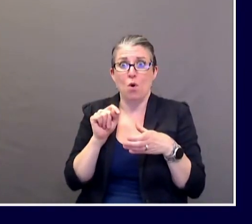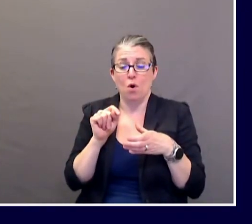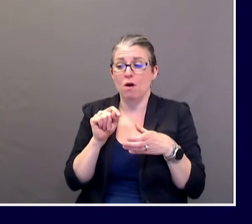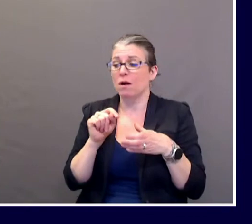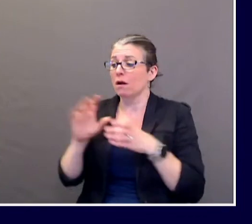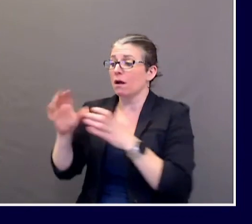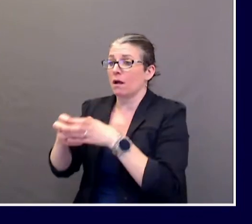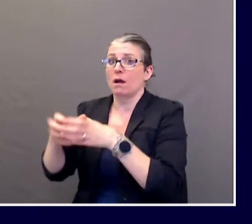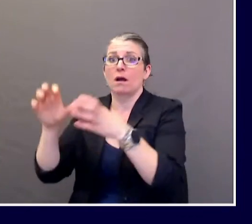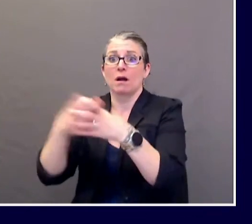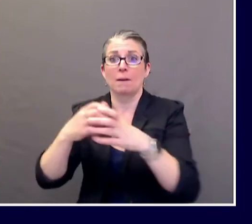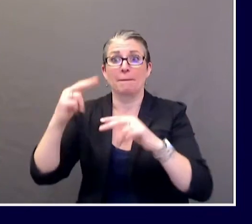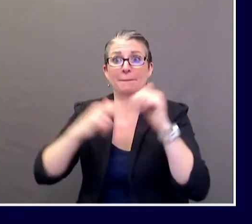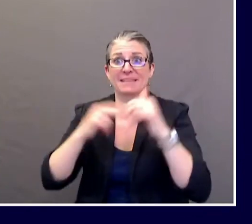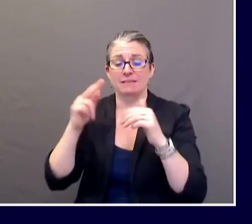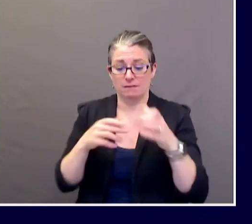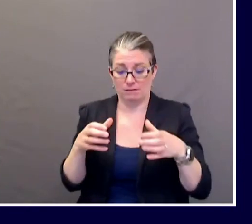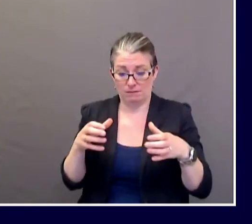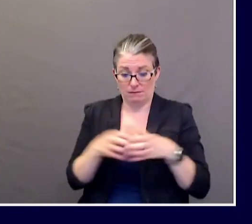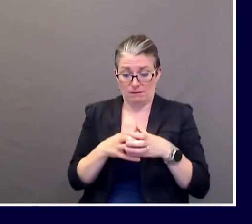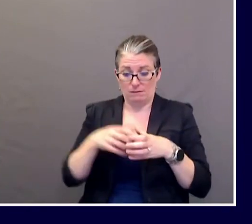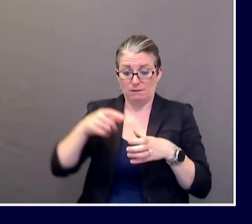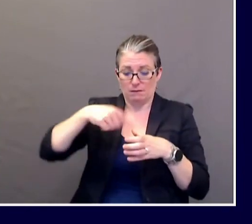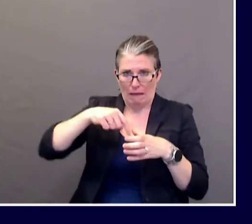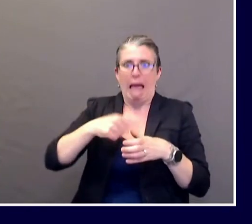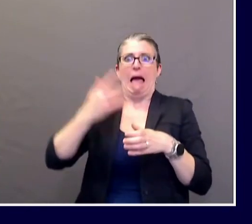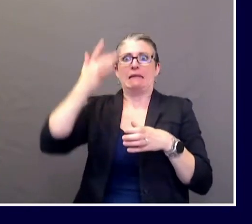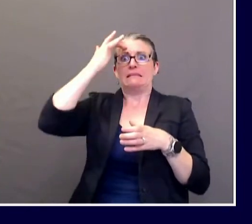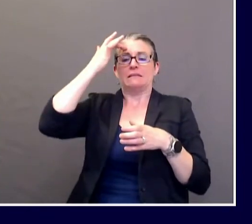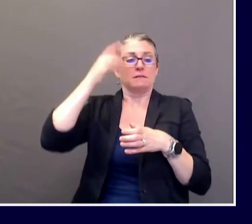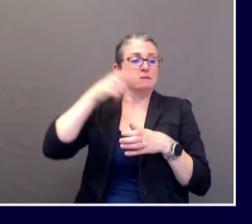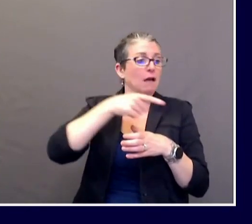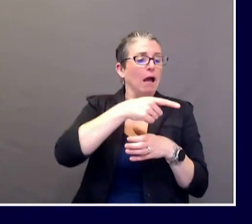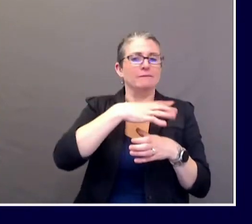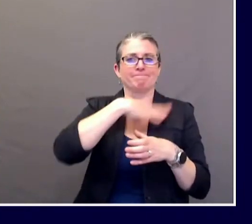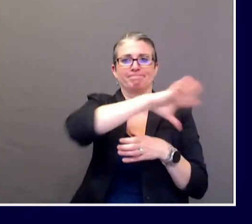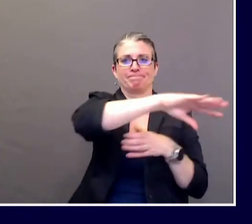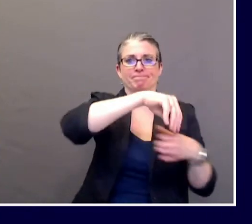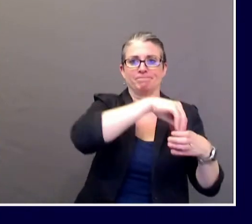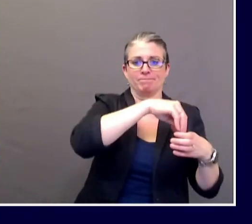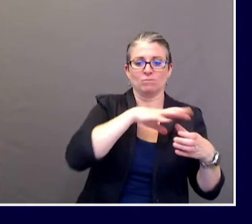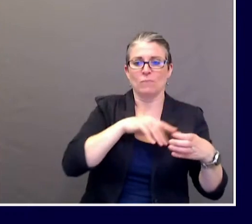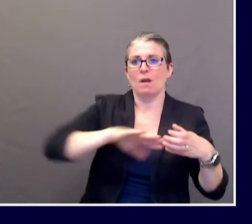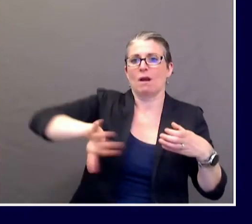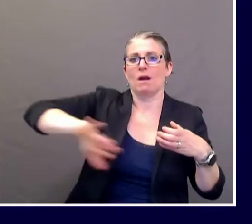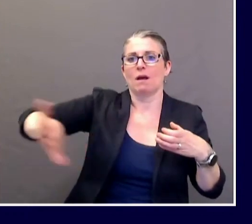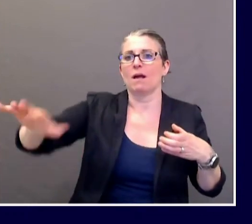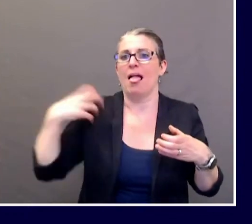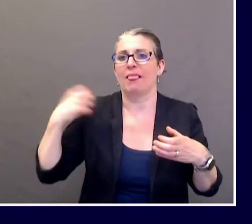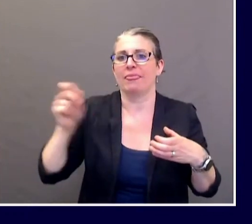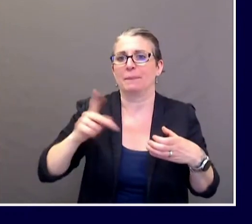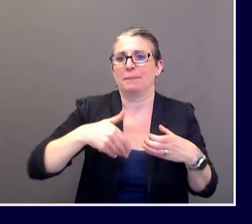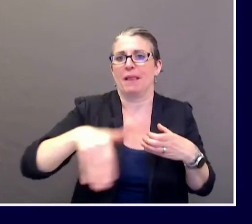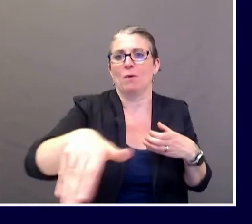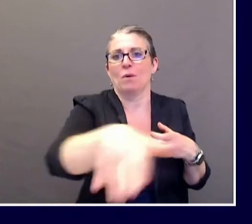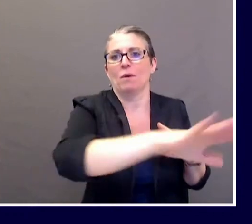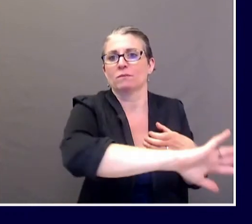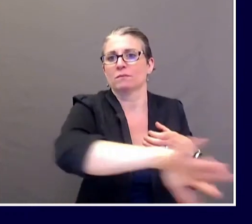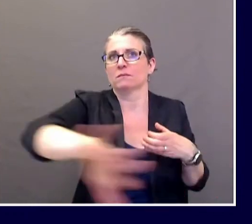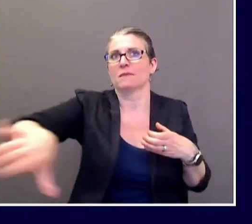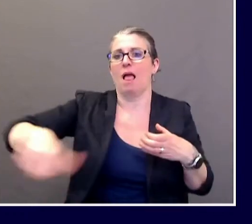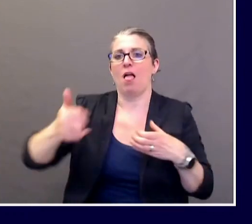staff temperature checks and making sure staff are healthy before they come onto the shift, making sure all those protocols are